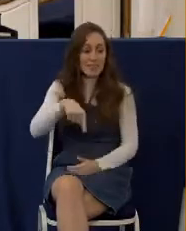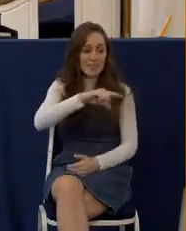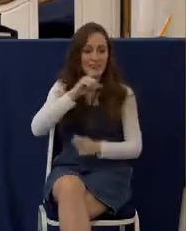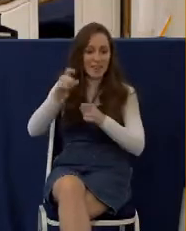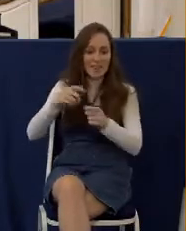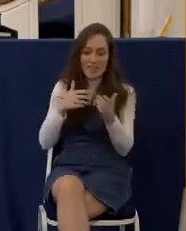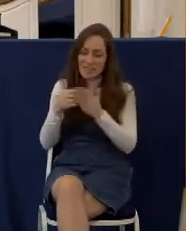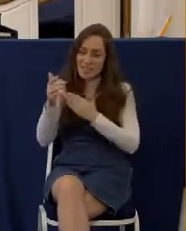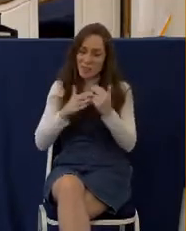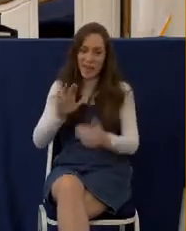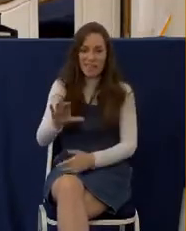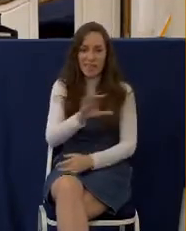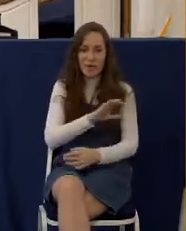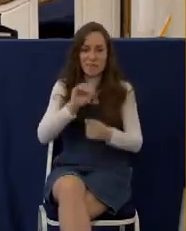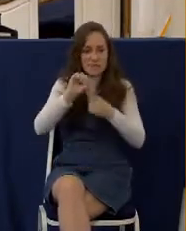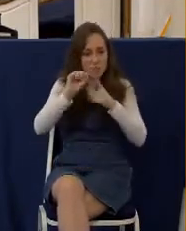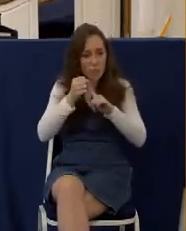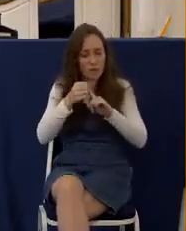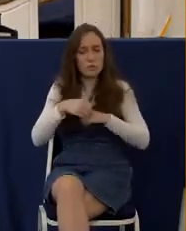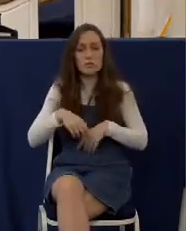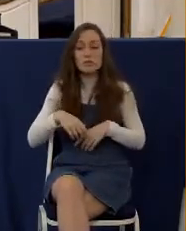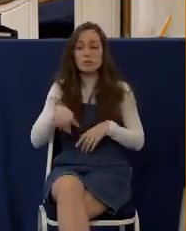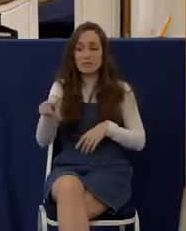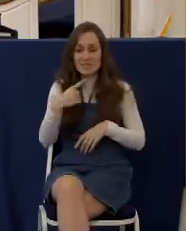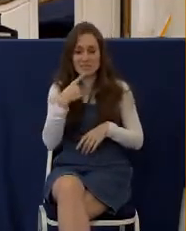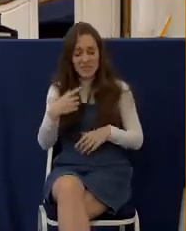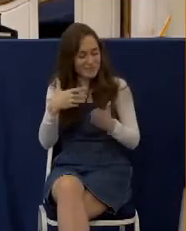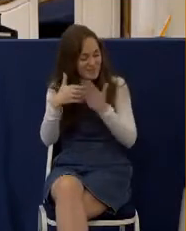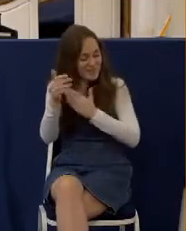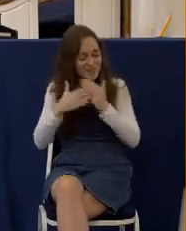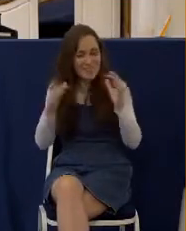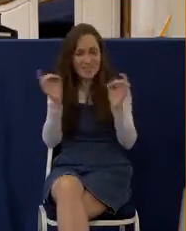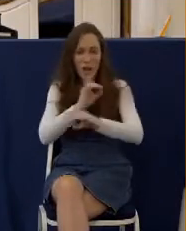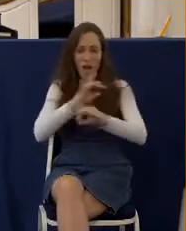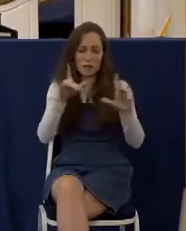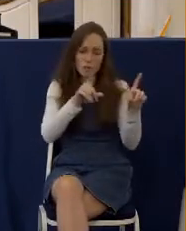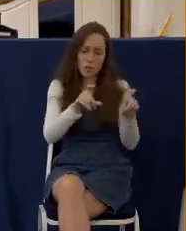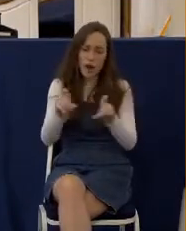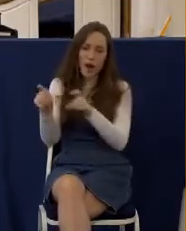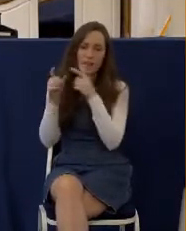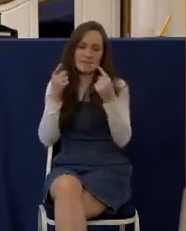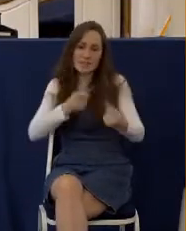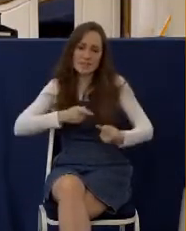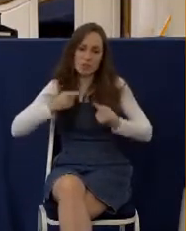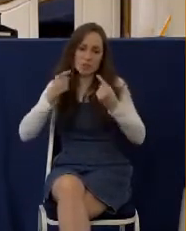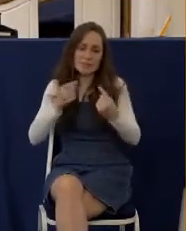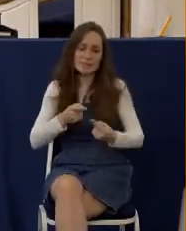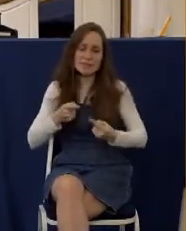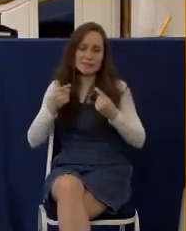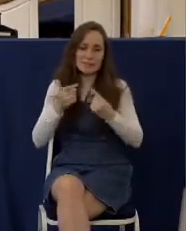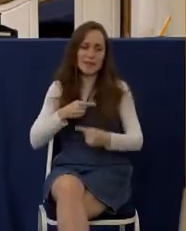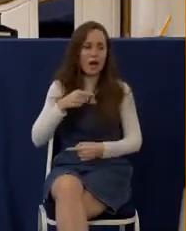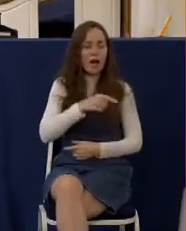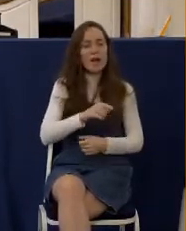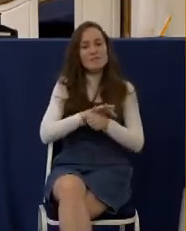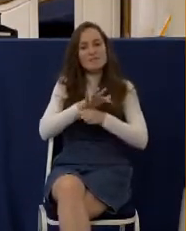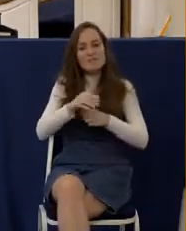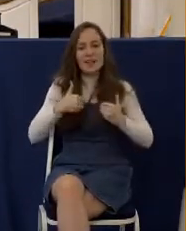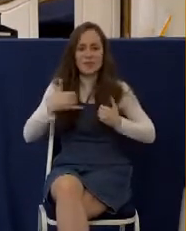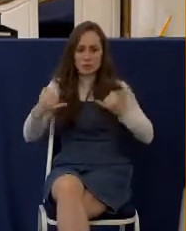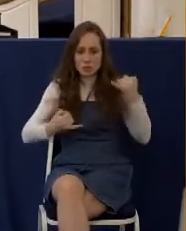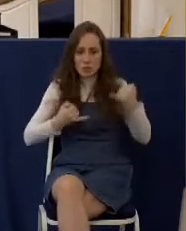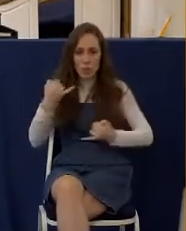verse number 2. How then in a great trial of affliction, the abundance of their joy and their deep poverty abounded under the riches of